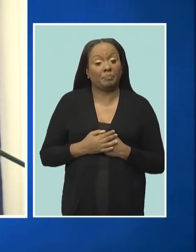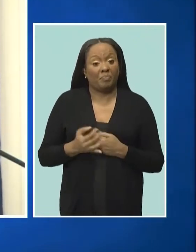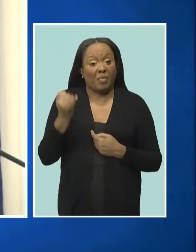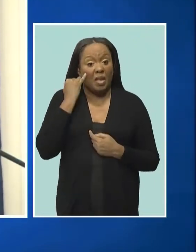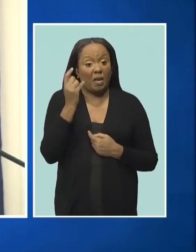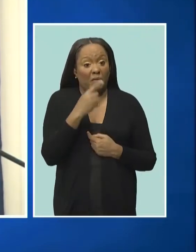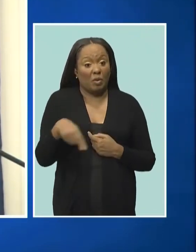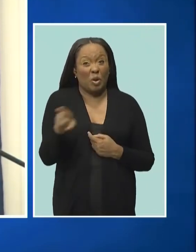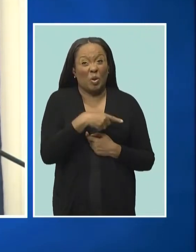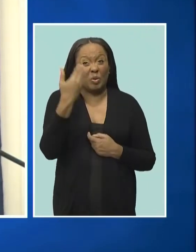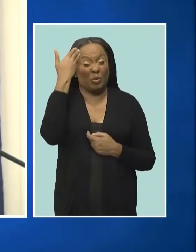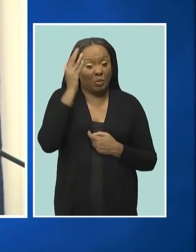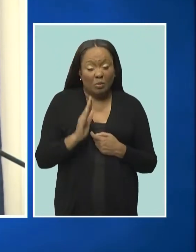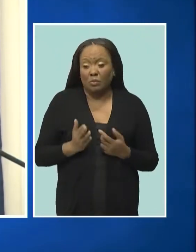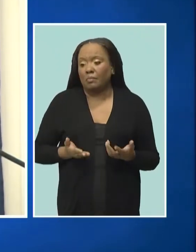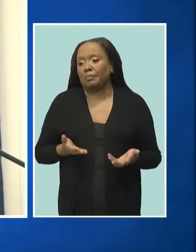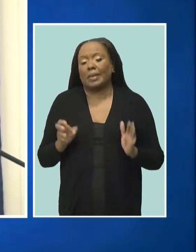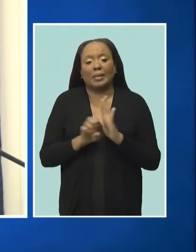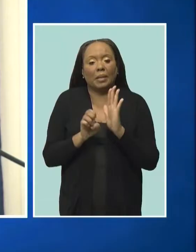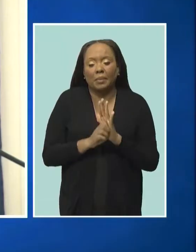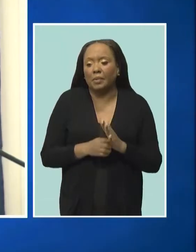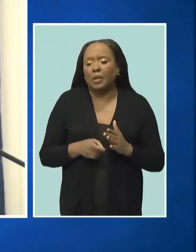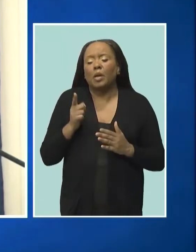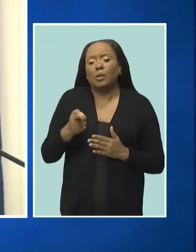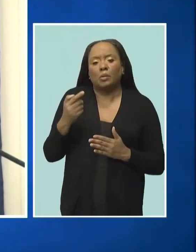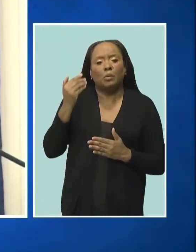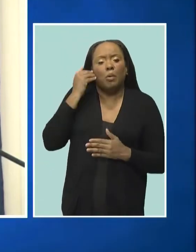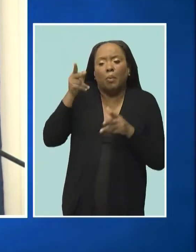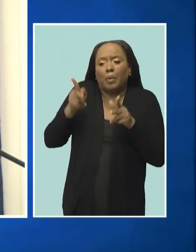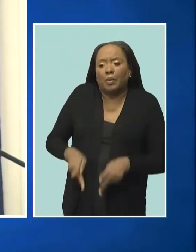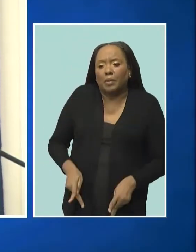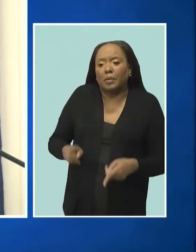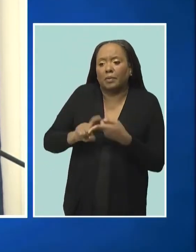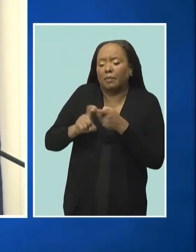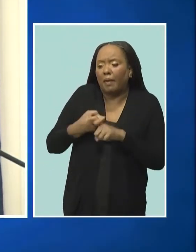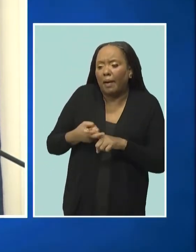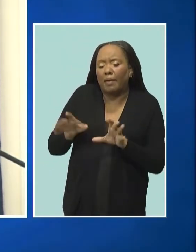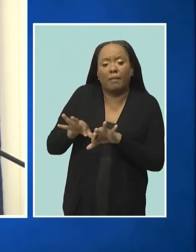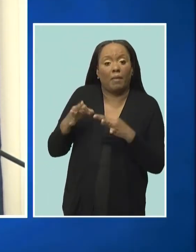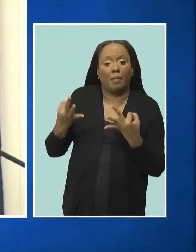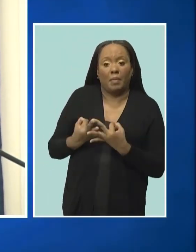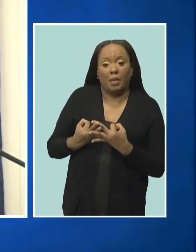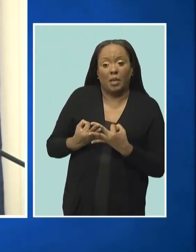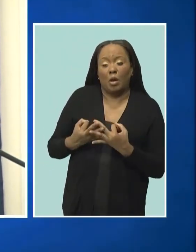actually deal with somebody who is suffering or who is a drug abuser,